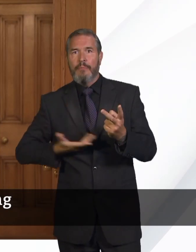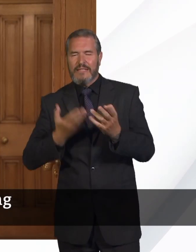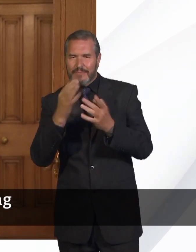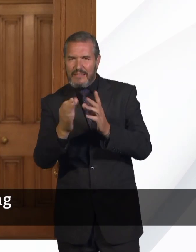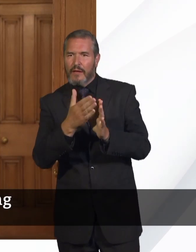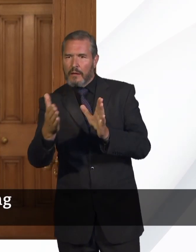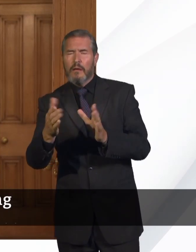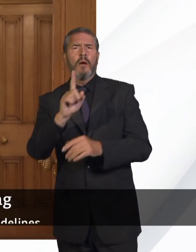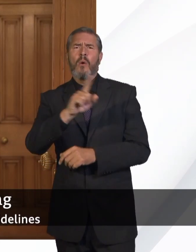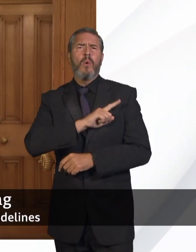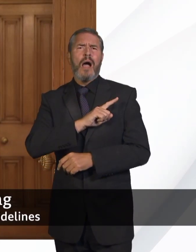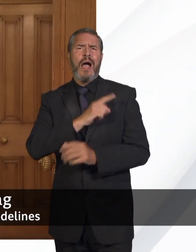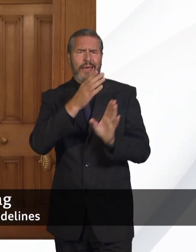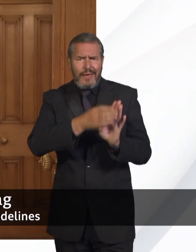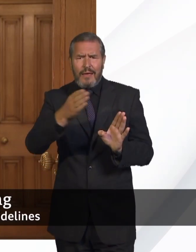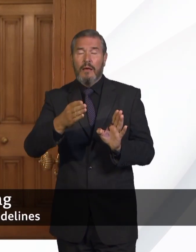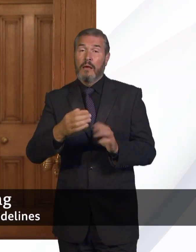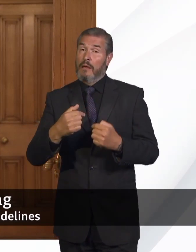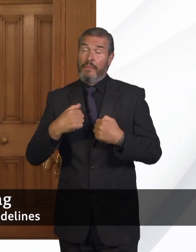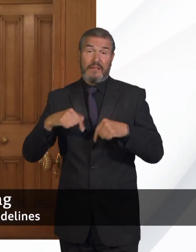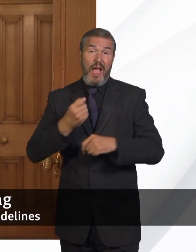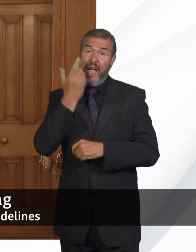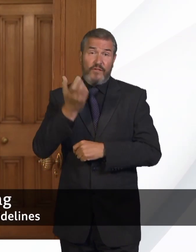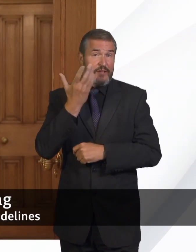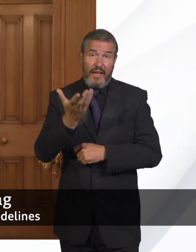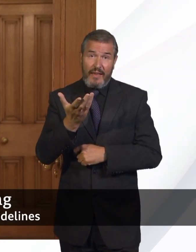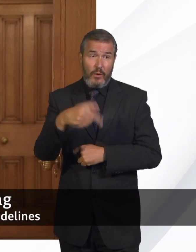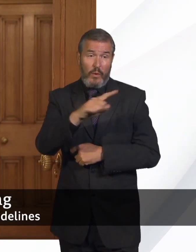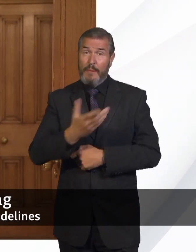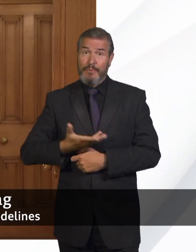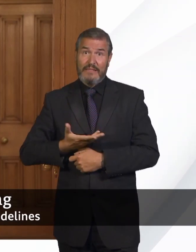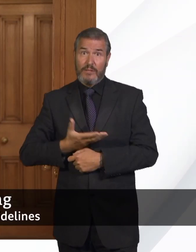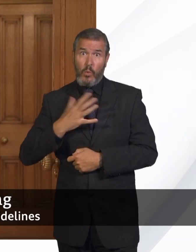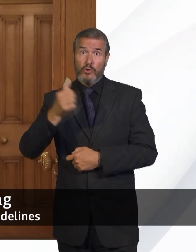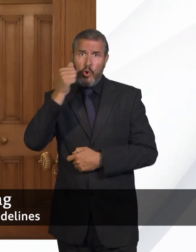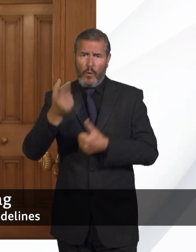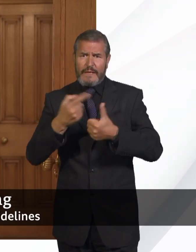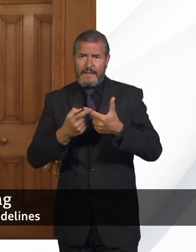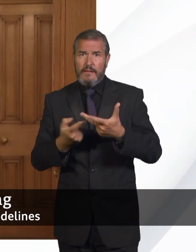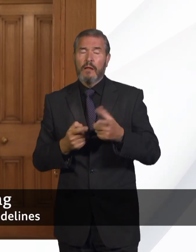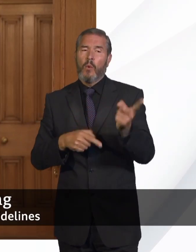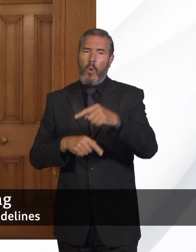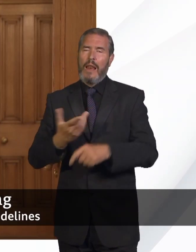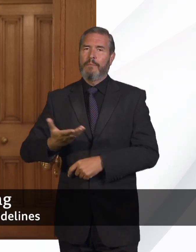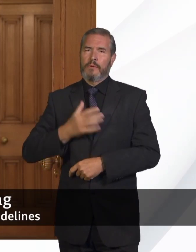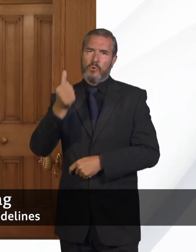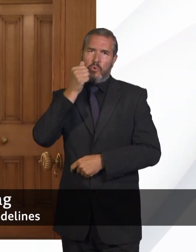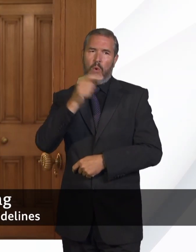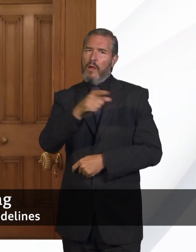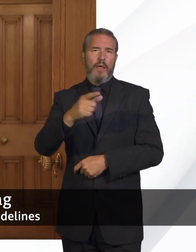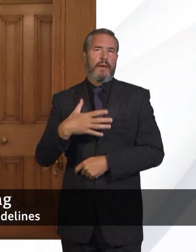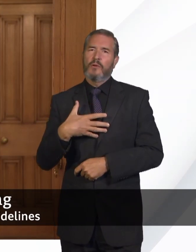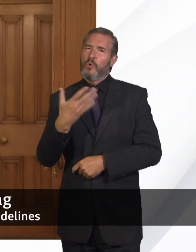frankly, the last thing we want, and I have conversations on a daily basis with businesses, Vicky, and what they all recognise is the worst possible thing